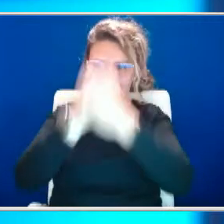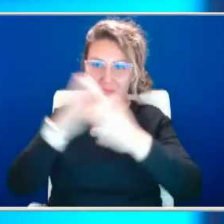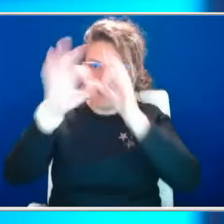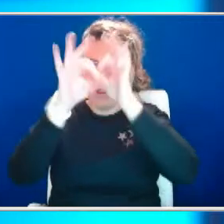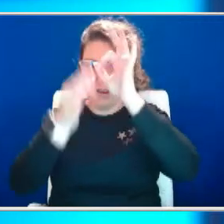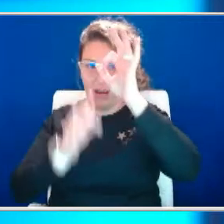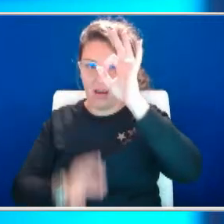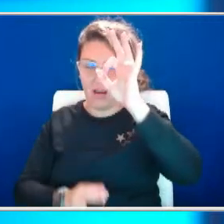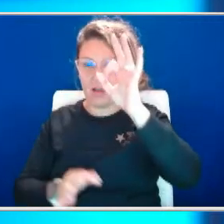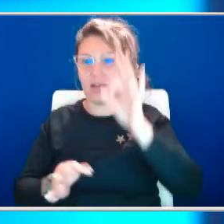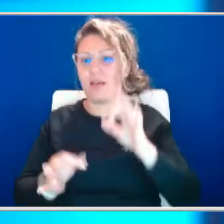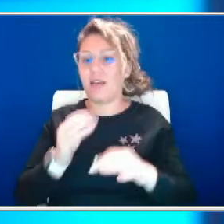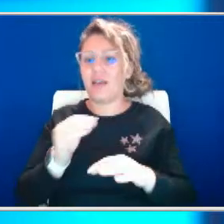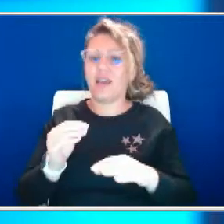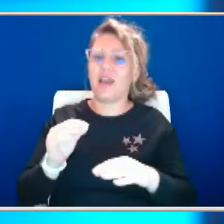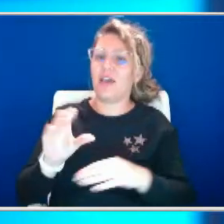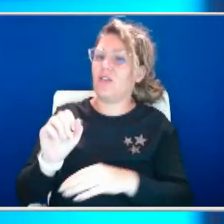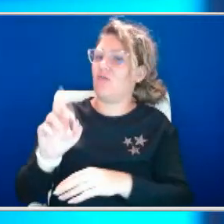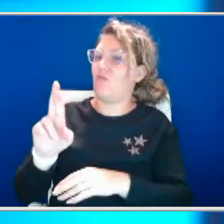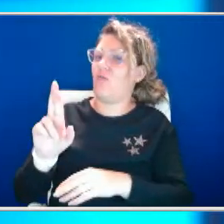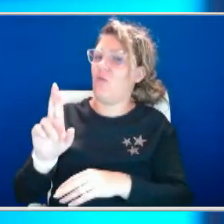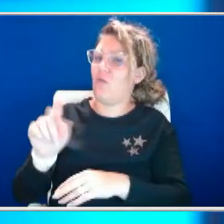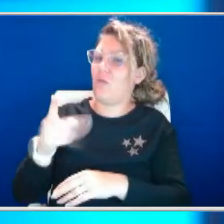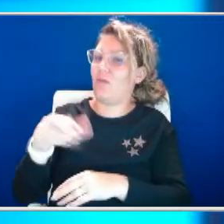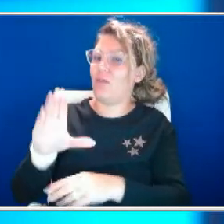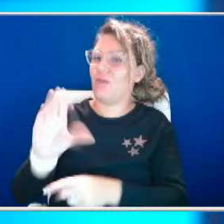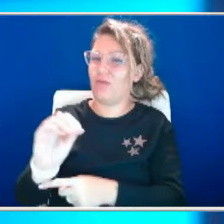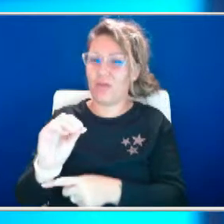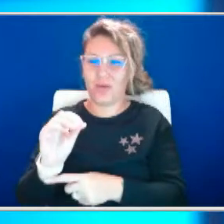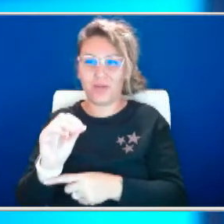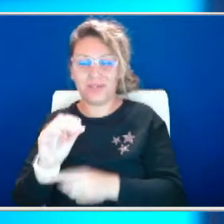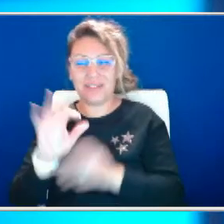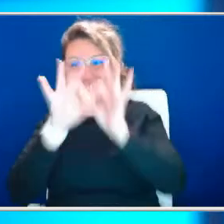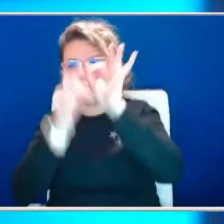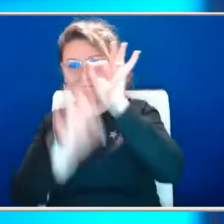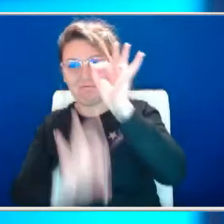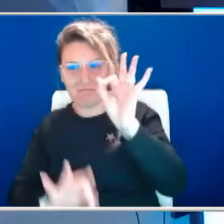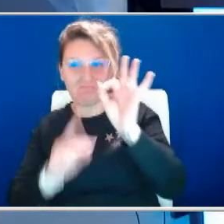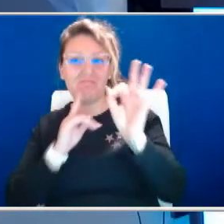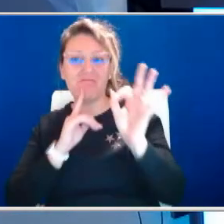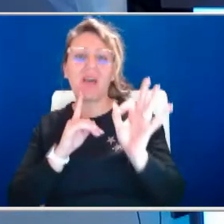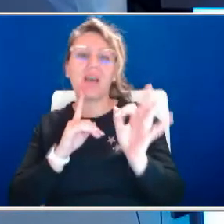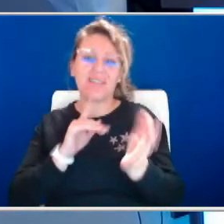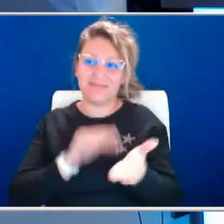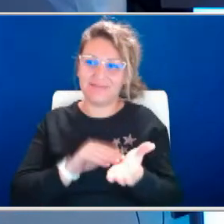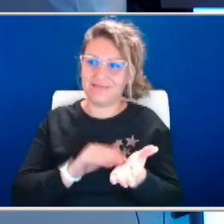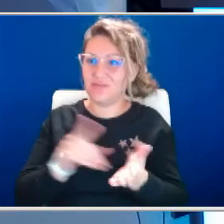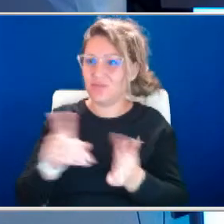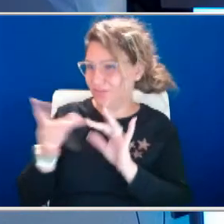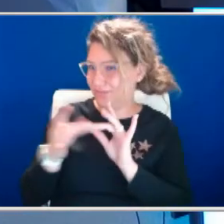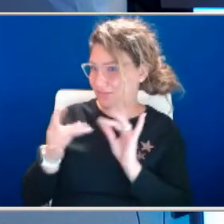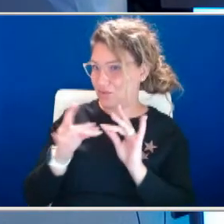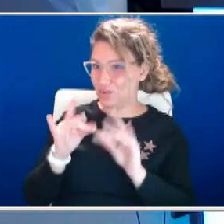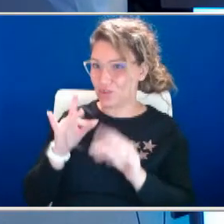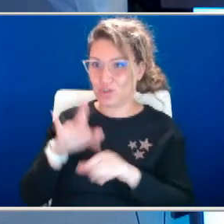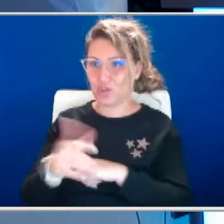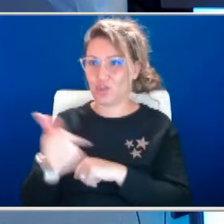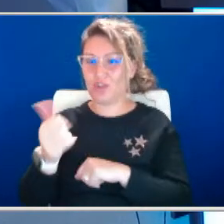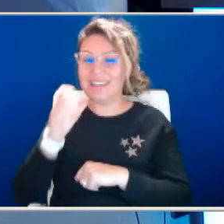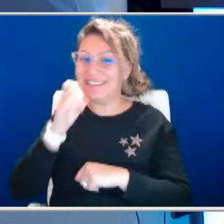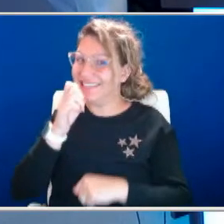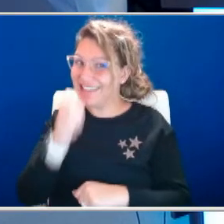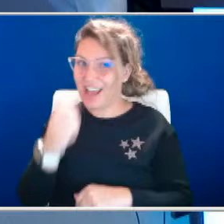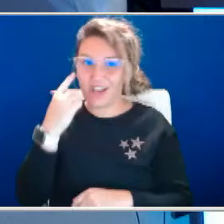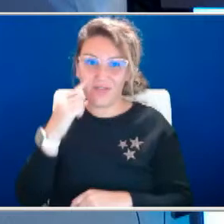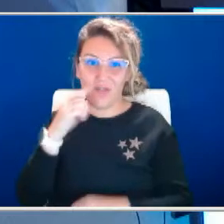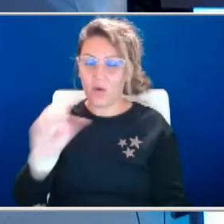our orthopedic spine surgery colleagues that are really good at addressing those types of issues as well. You mentioned earlier this is not for spinal stenosis, but